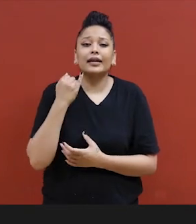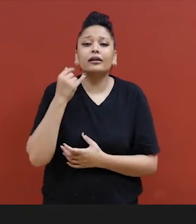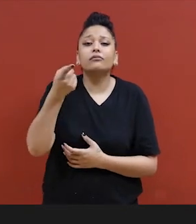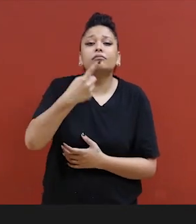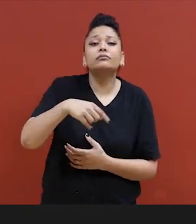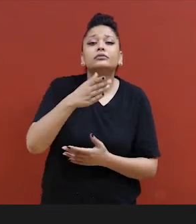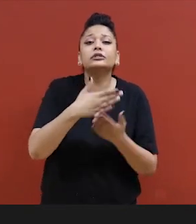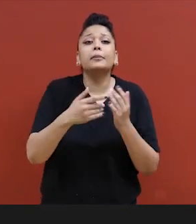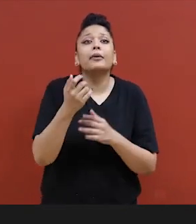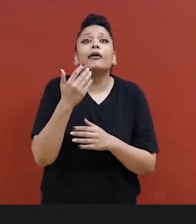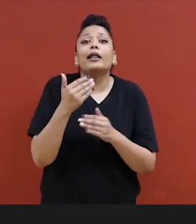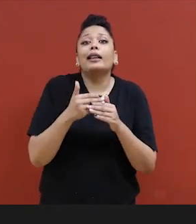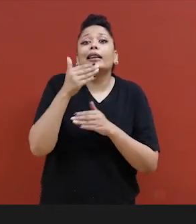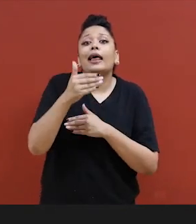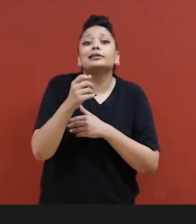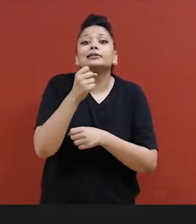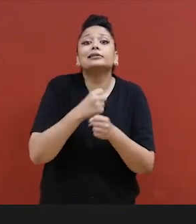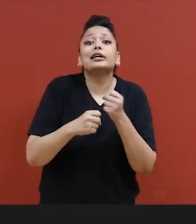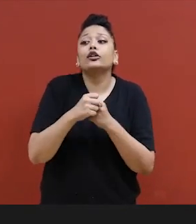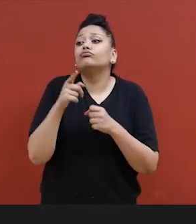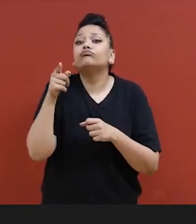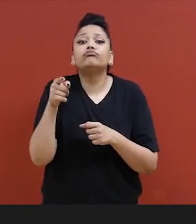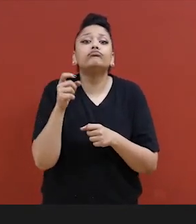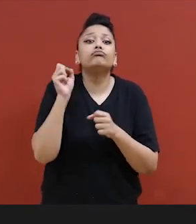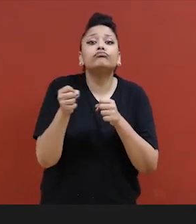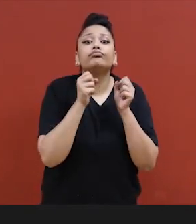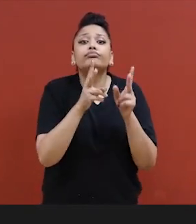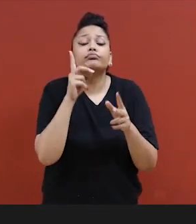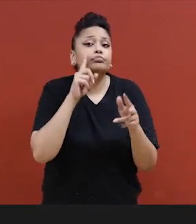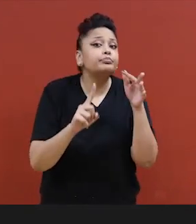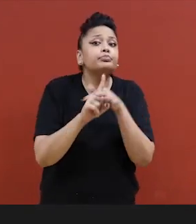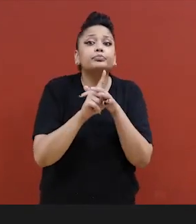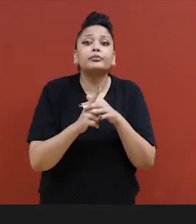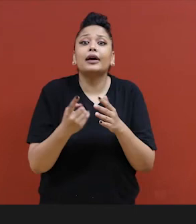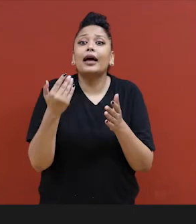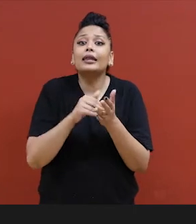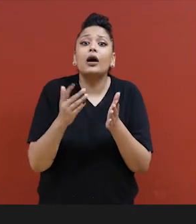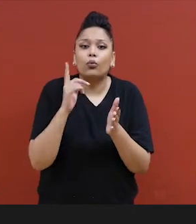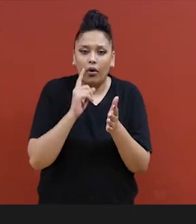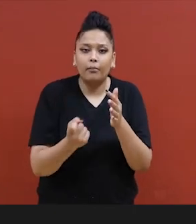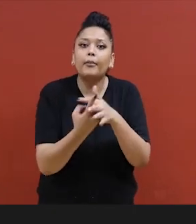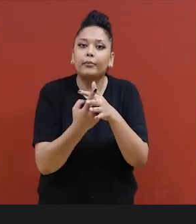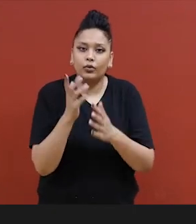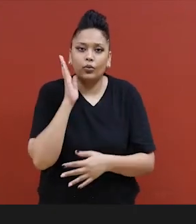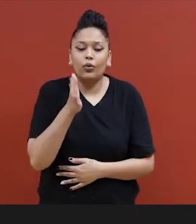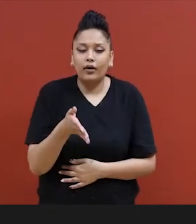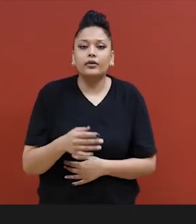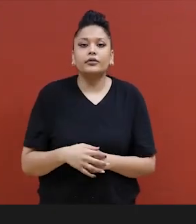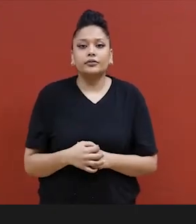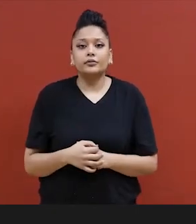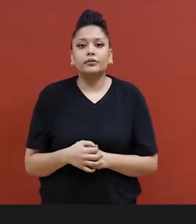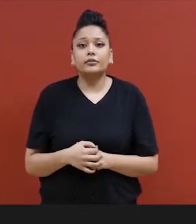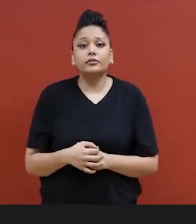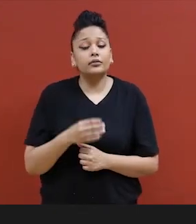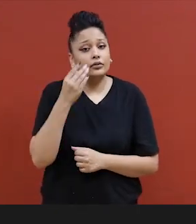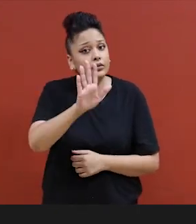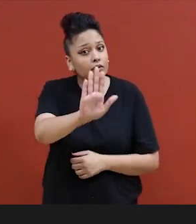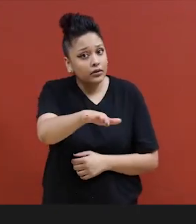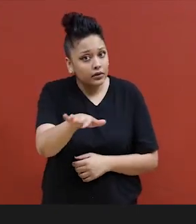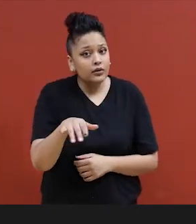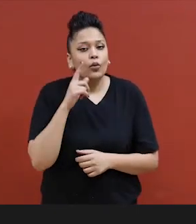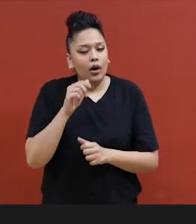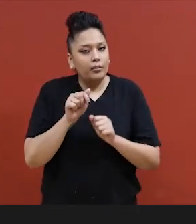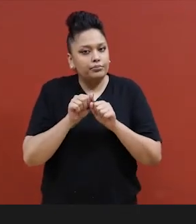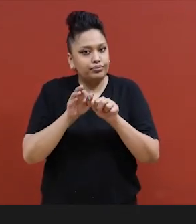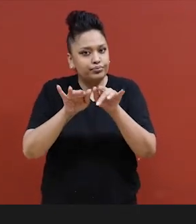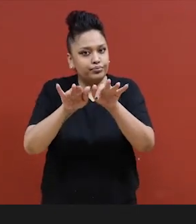post last year will come back, you will see it again in time. So it's once it's out there, it's out